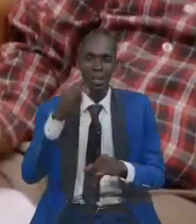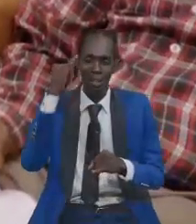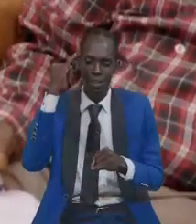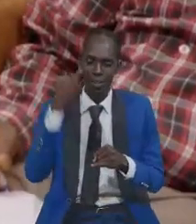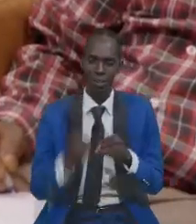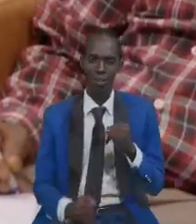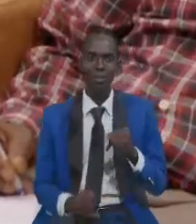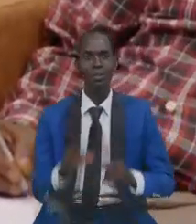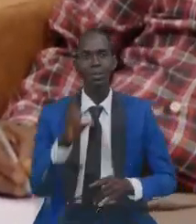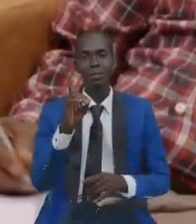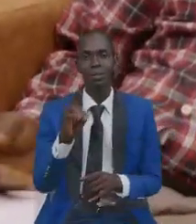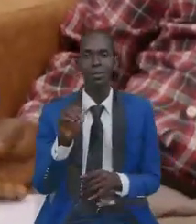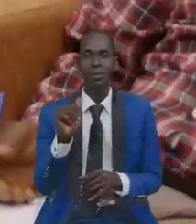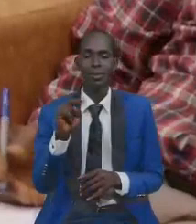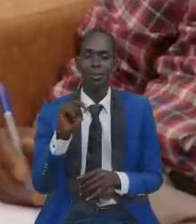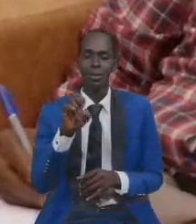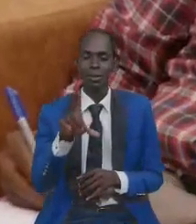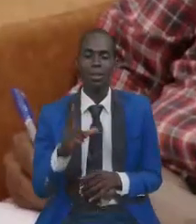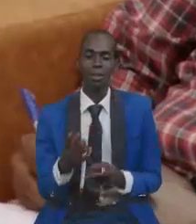last,